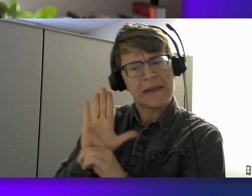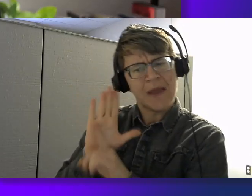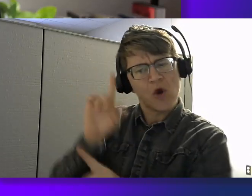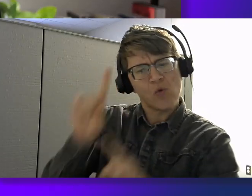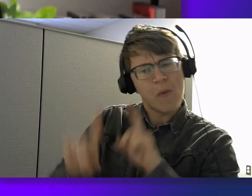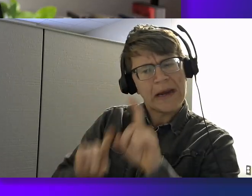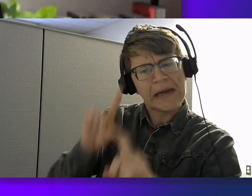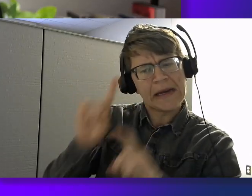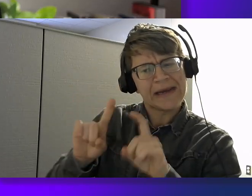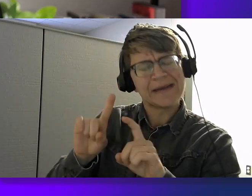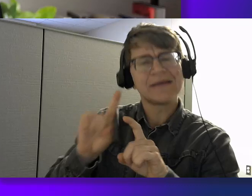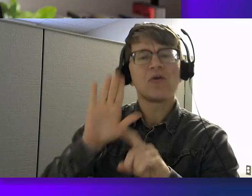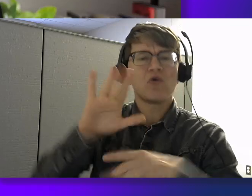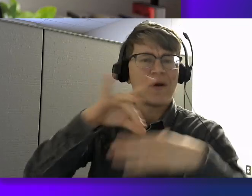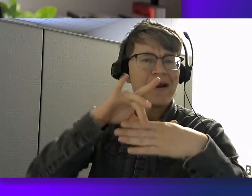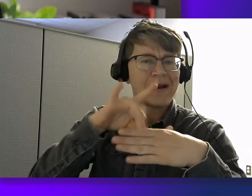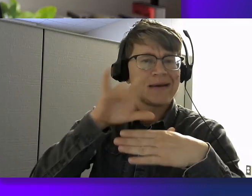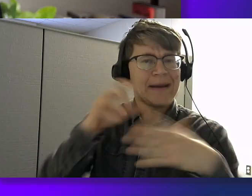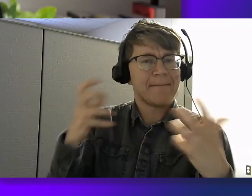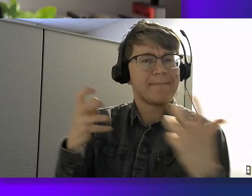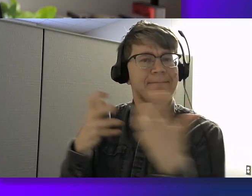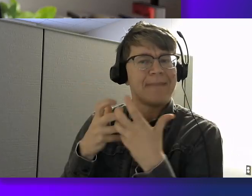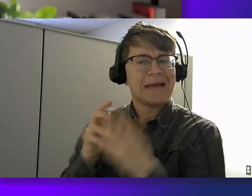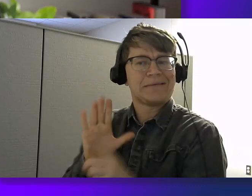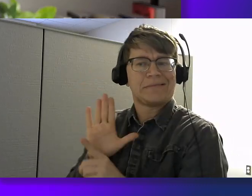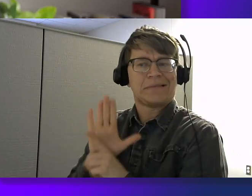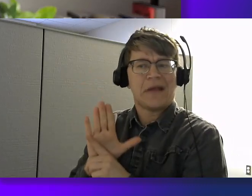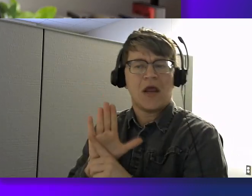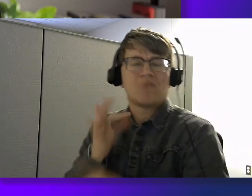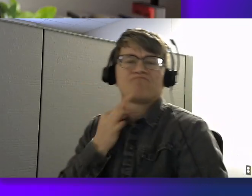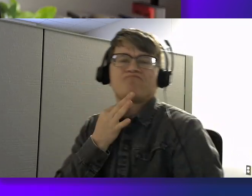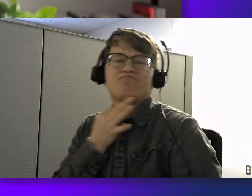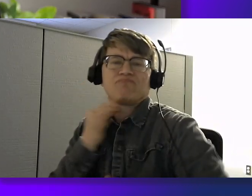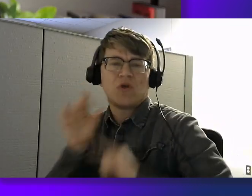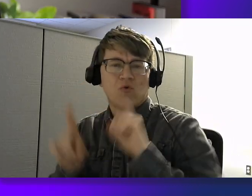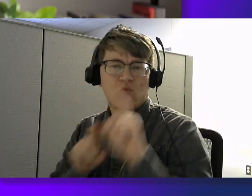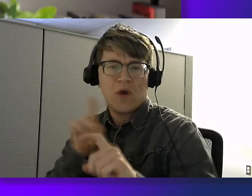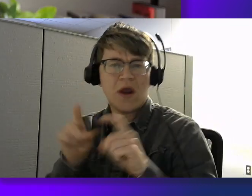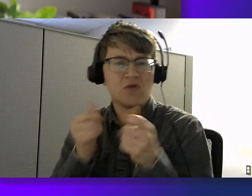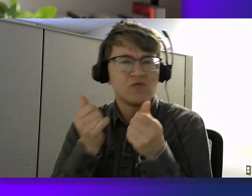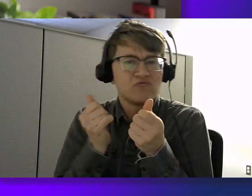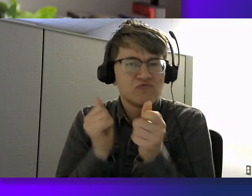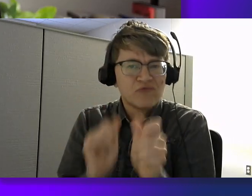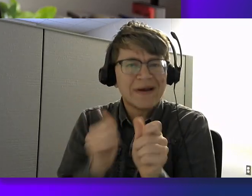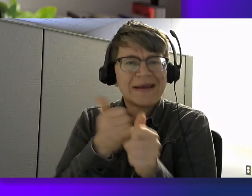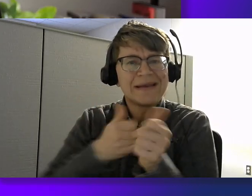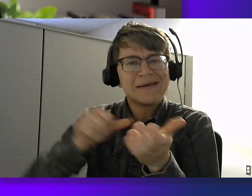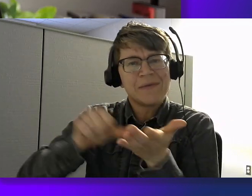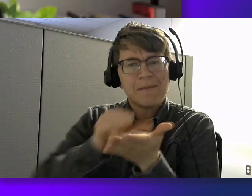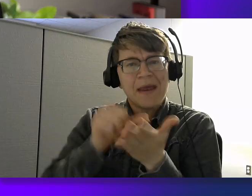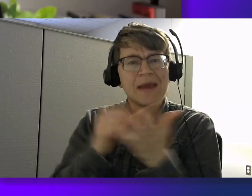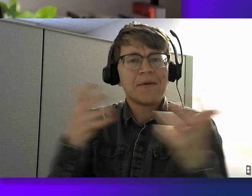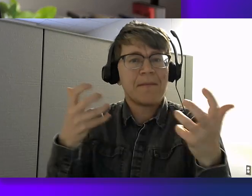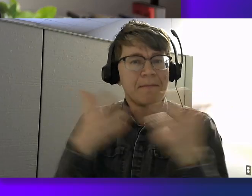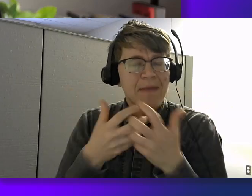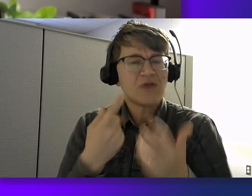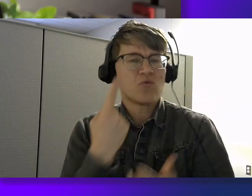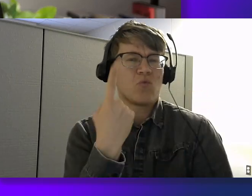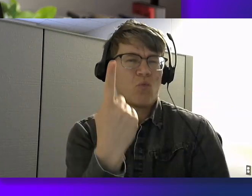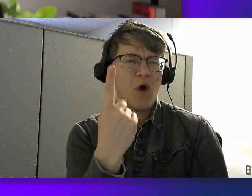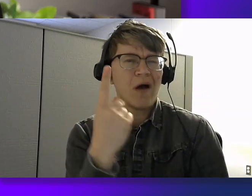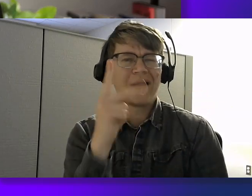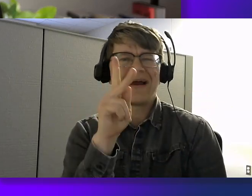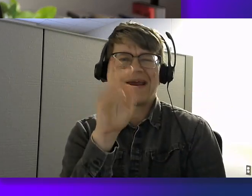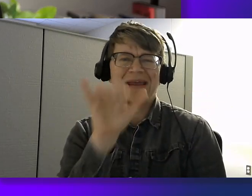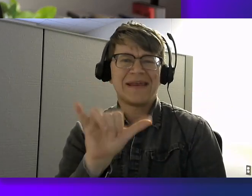questions. Focus your efforts on optimizing for just one keyword or key phrase per page. In this video,